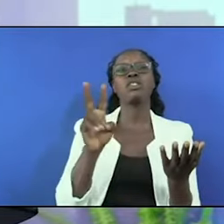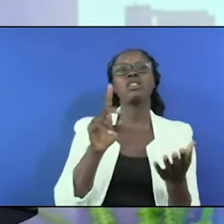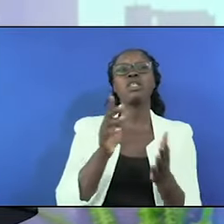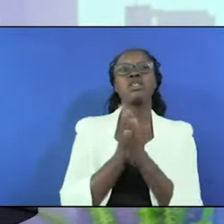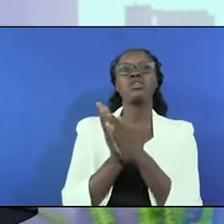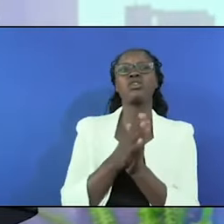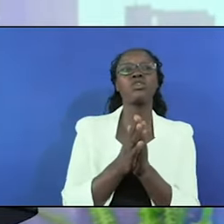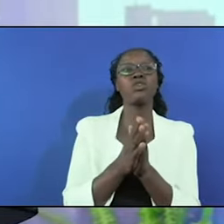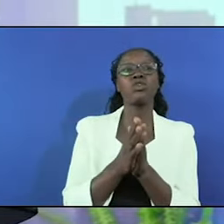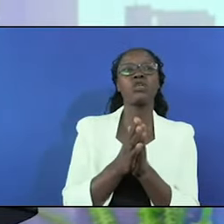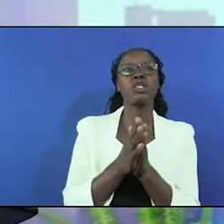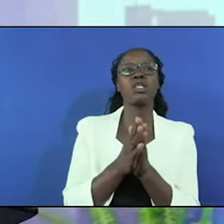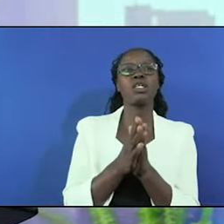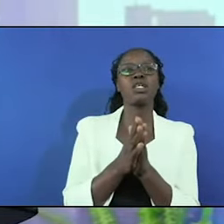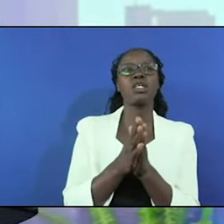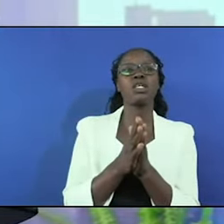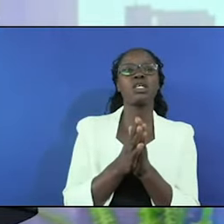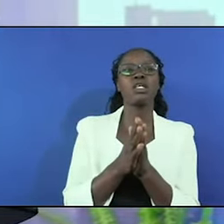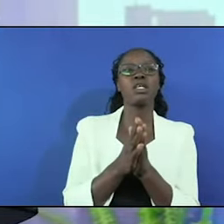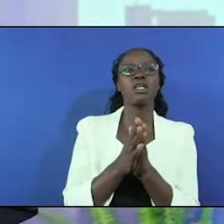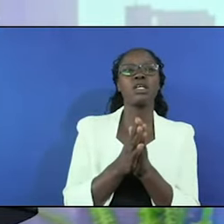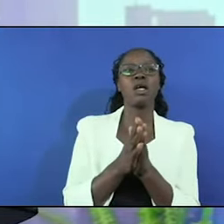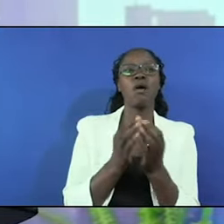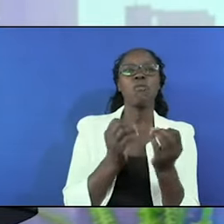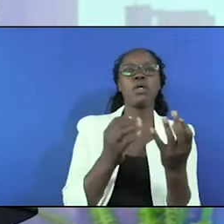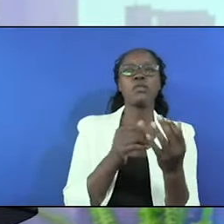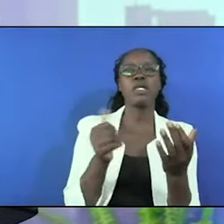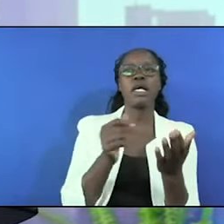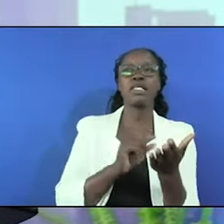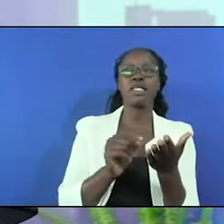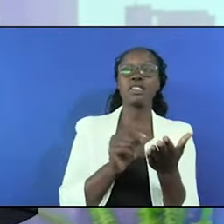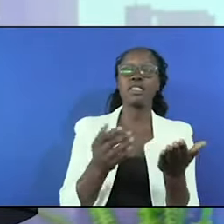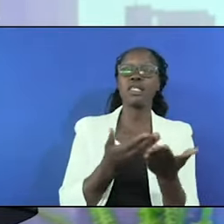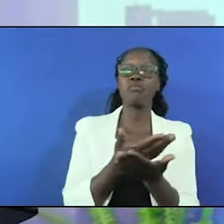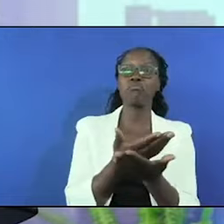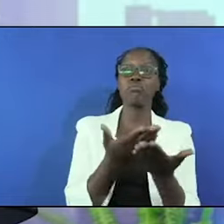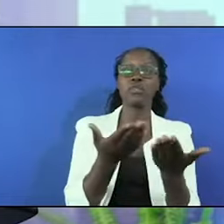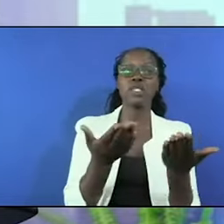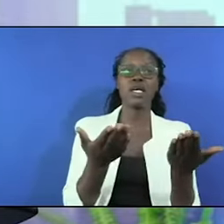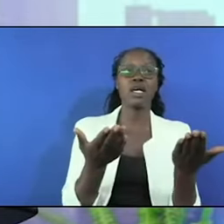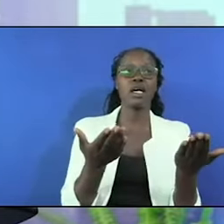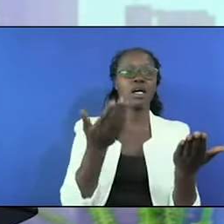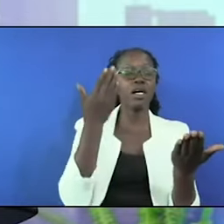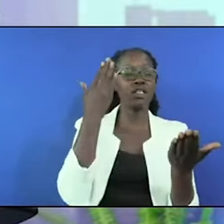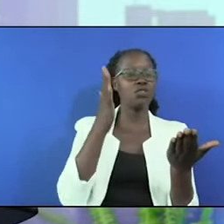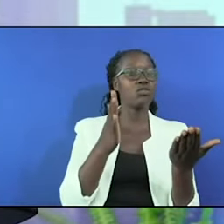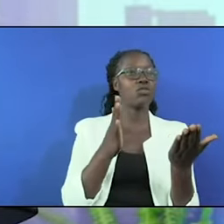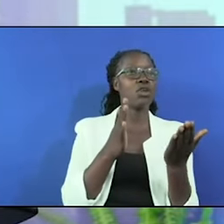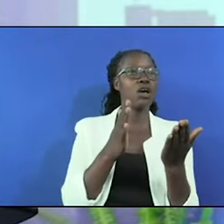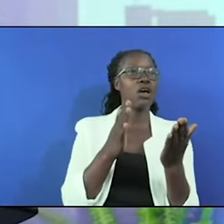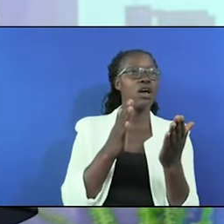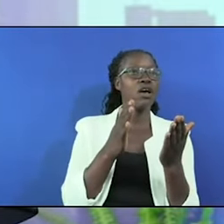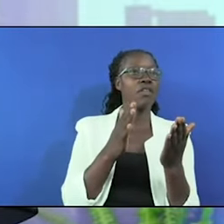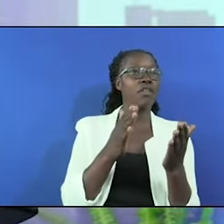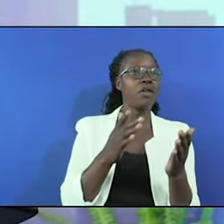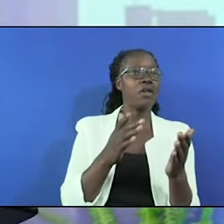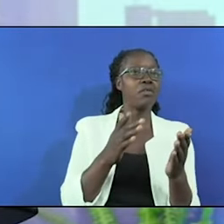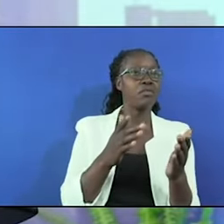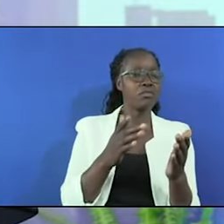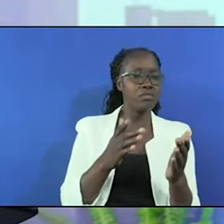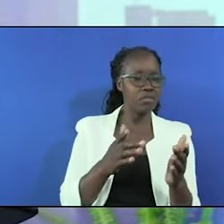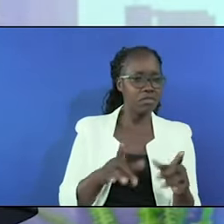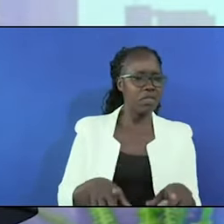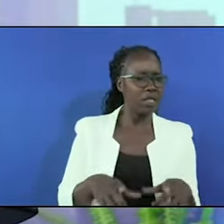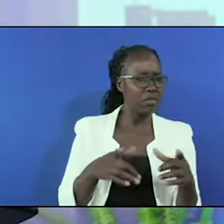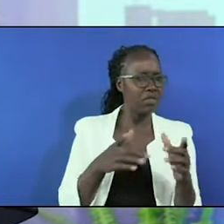that story. There are many other stories which are being written over there. I may not know the right one, but you know the story is